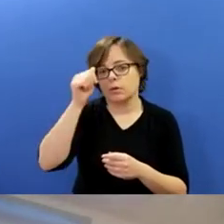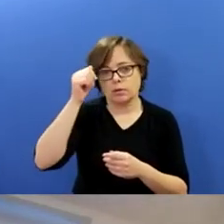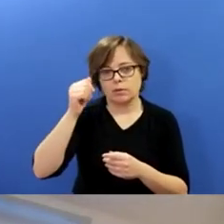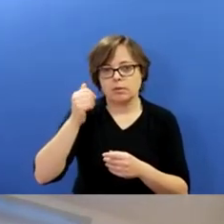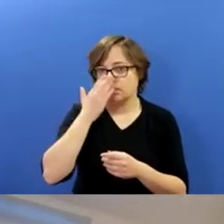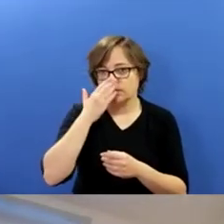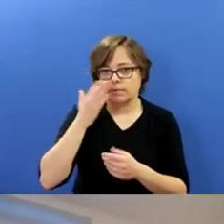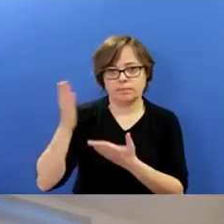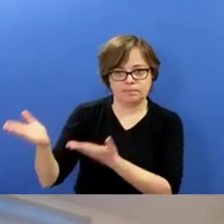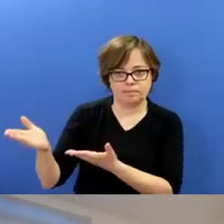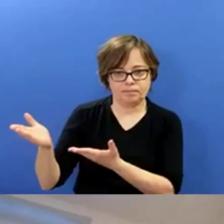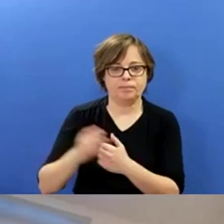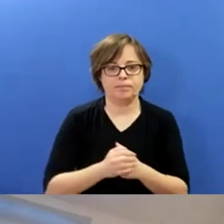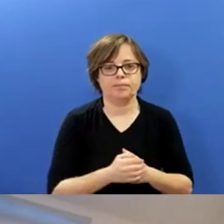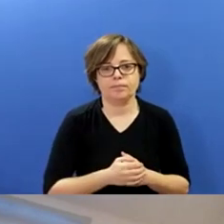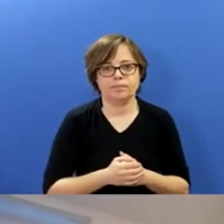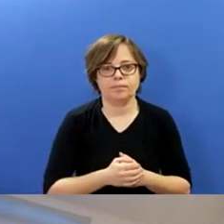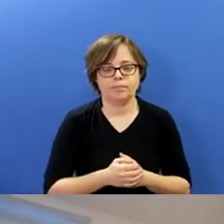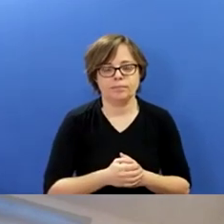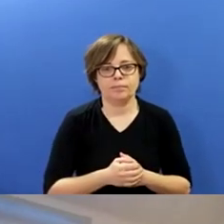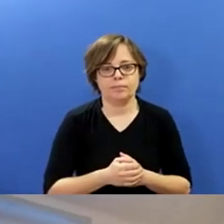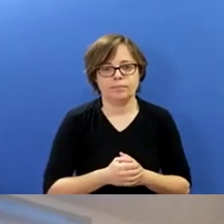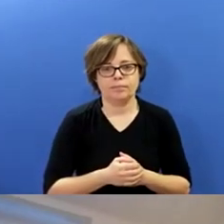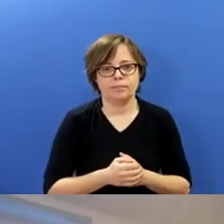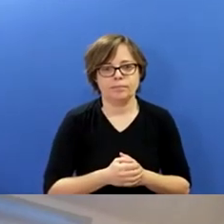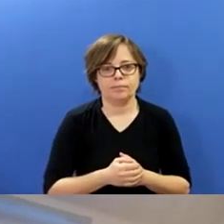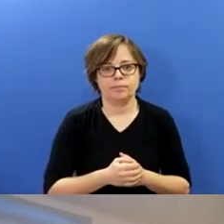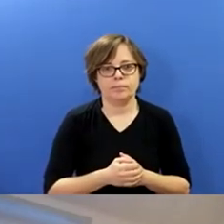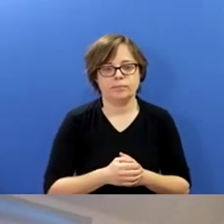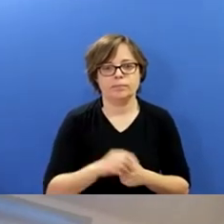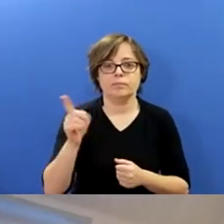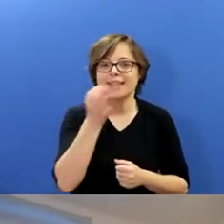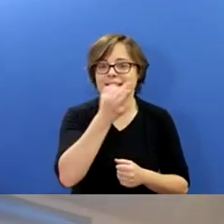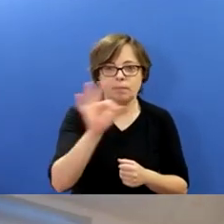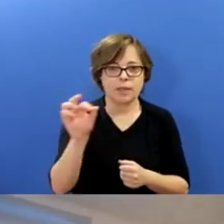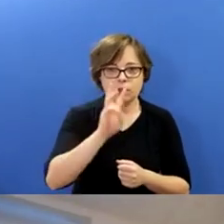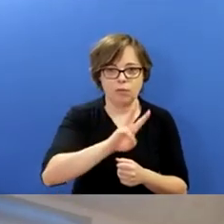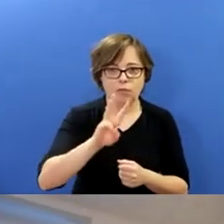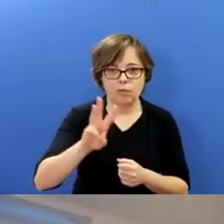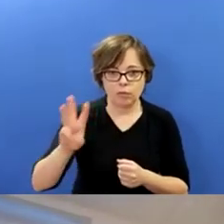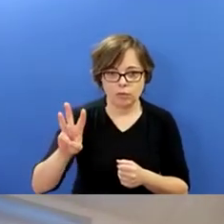core of it is a specialized website. It's